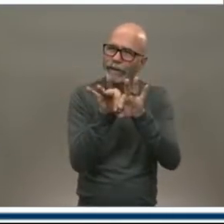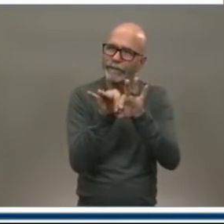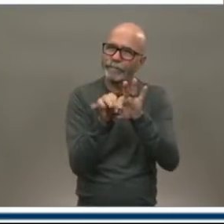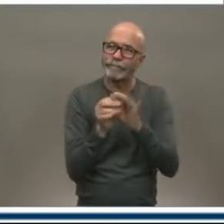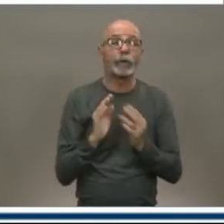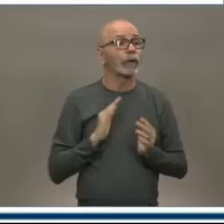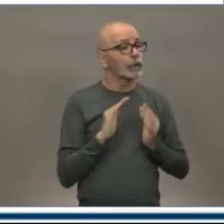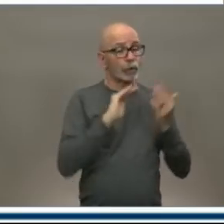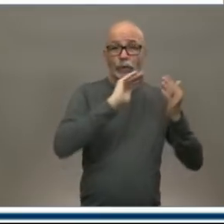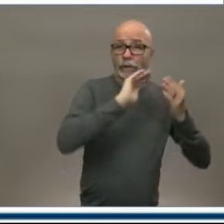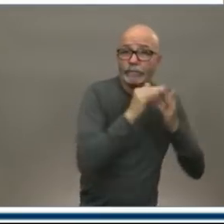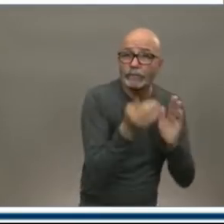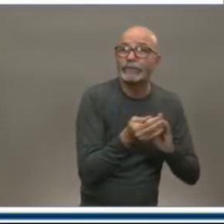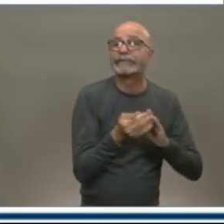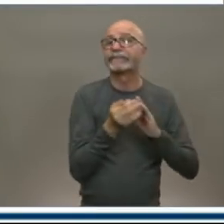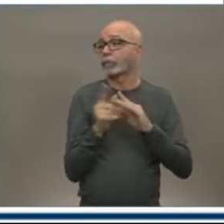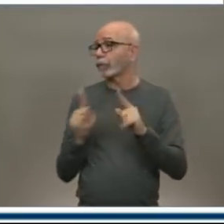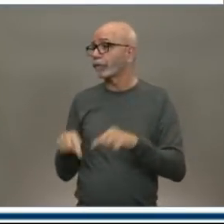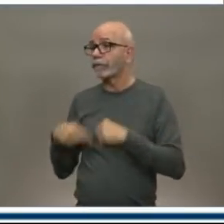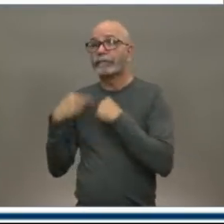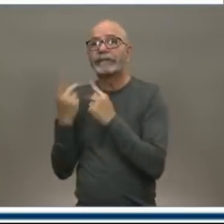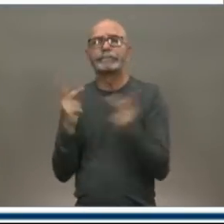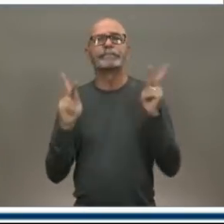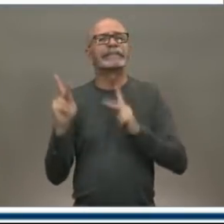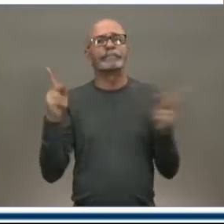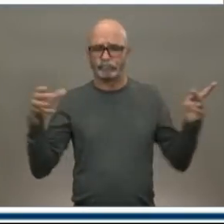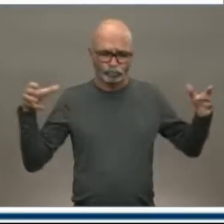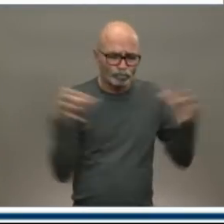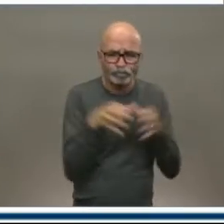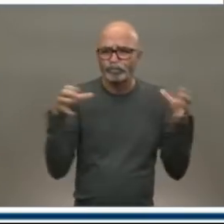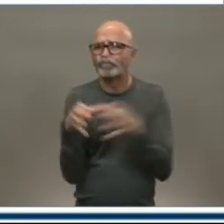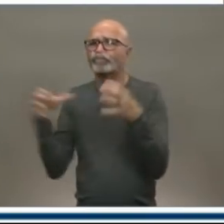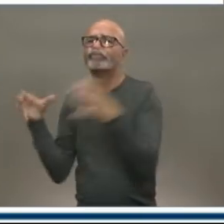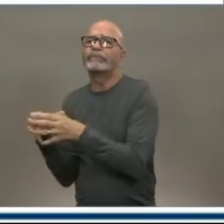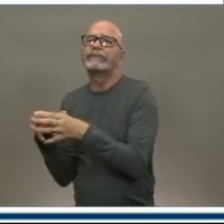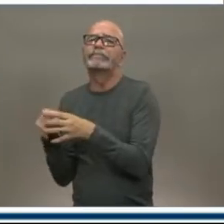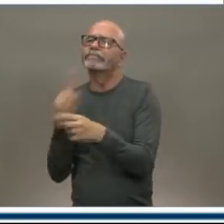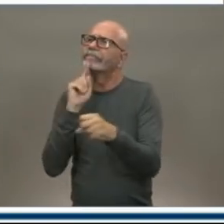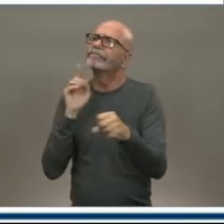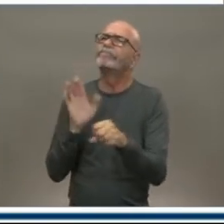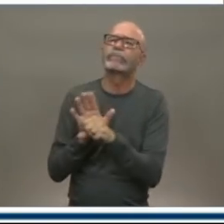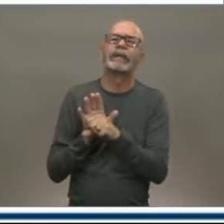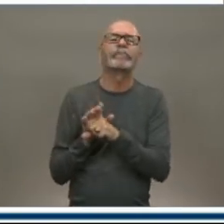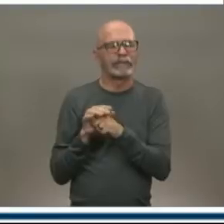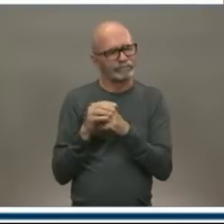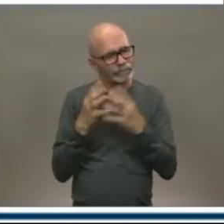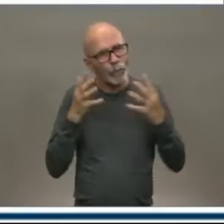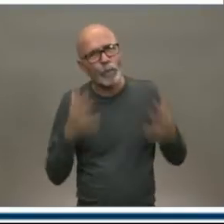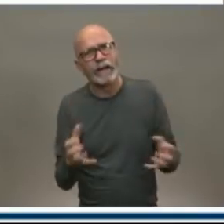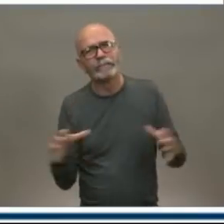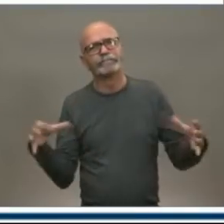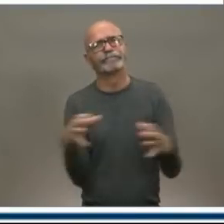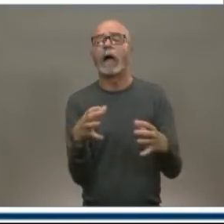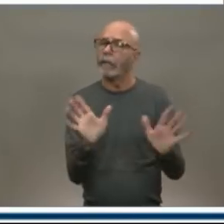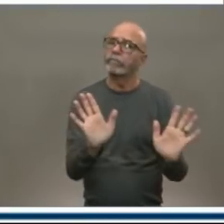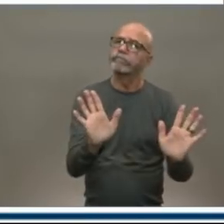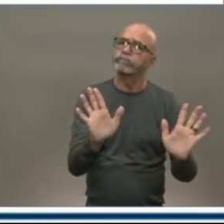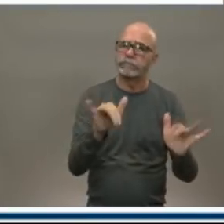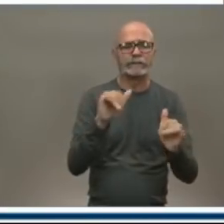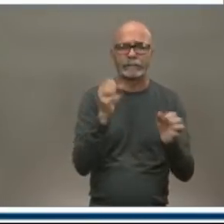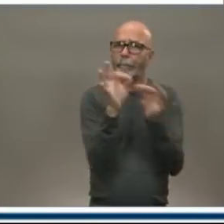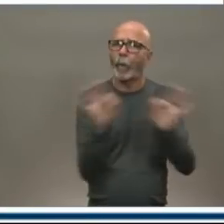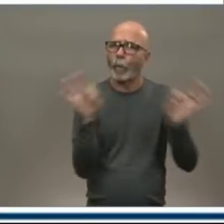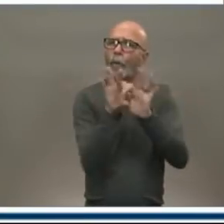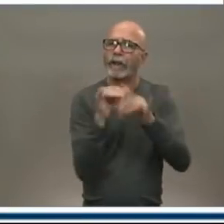and difficult, people remain together and committed. And to me, that's a very important lesson for this year as we're living with